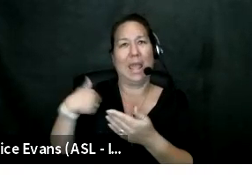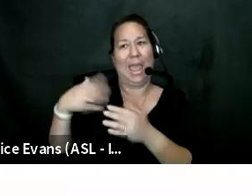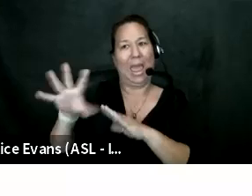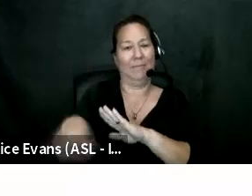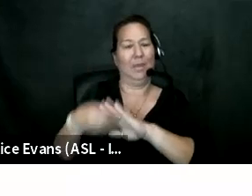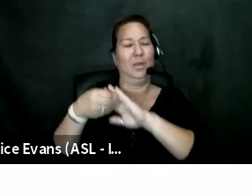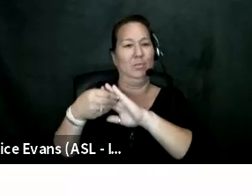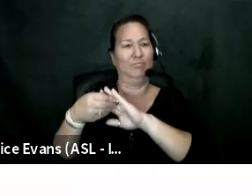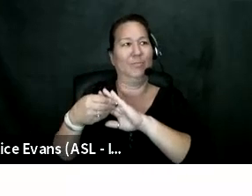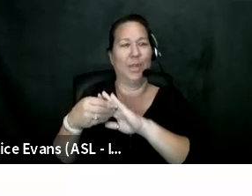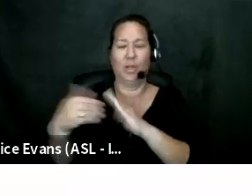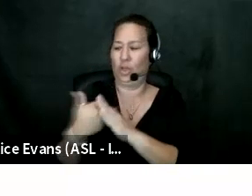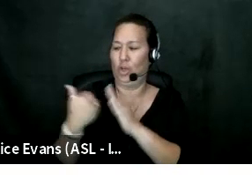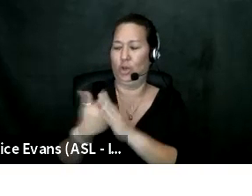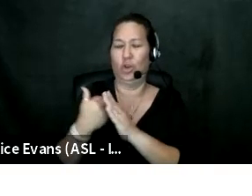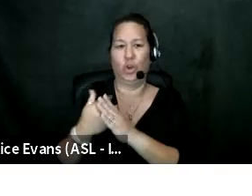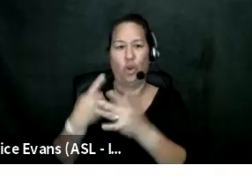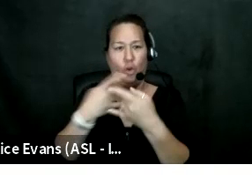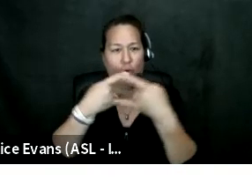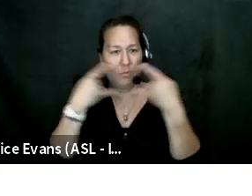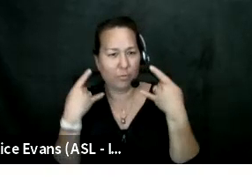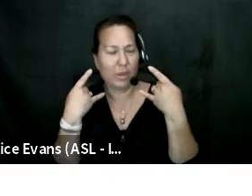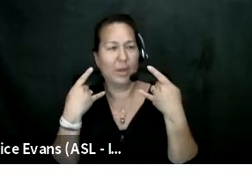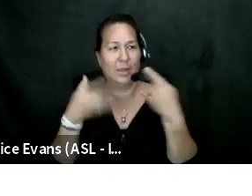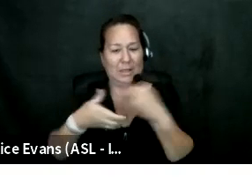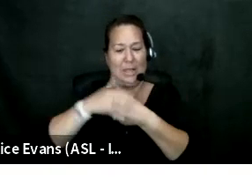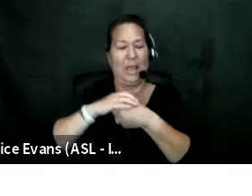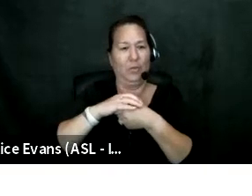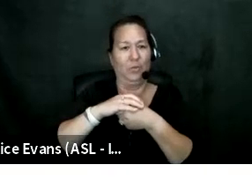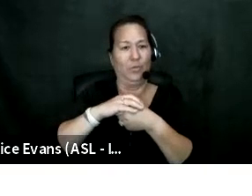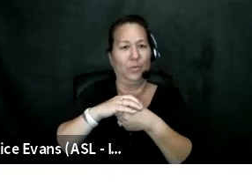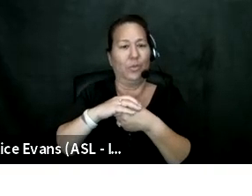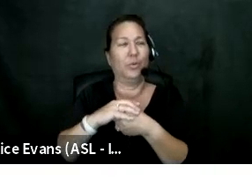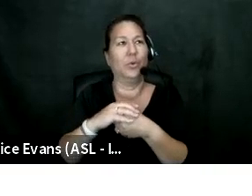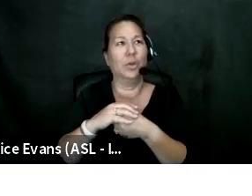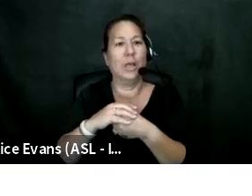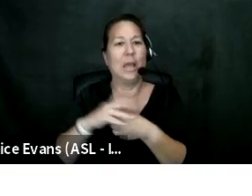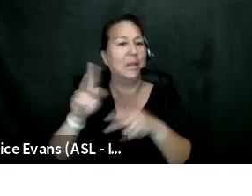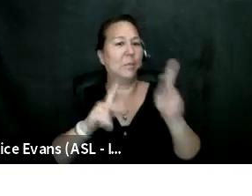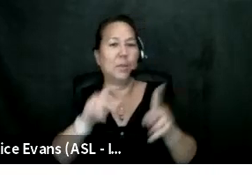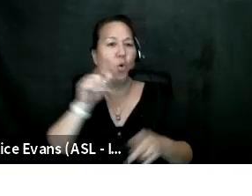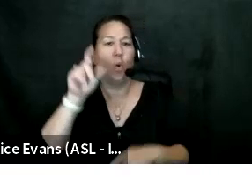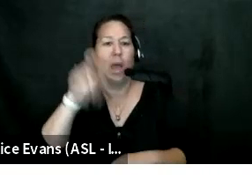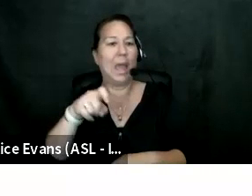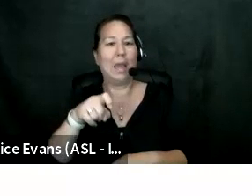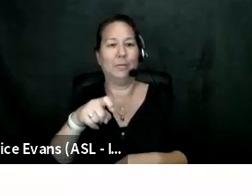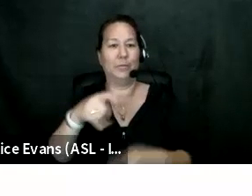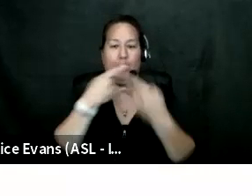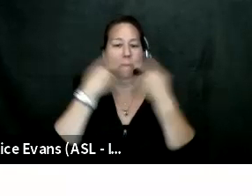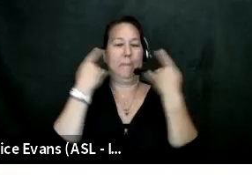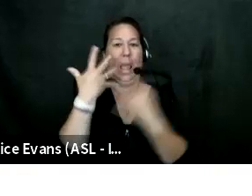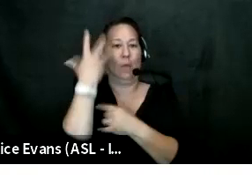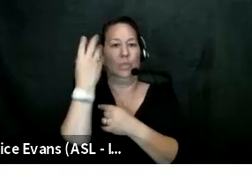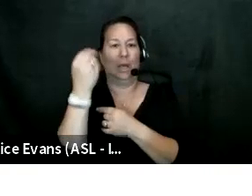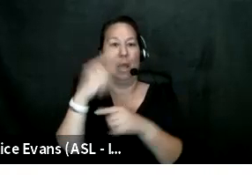covering guidance. So, which says that that people don't have to wear the masks outside, but they have to continue to wear